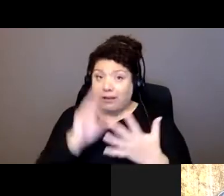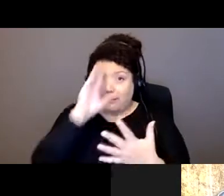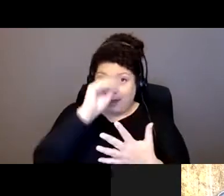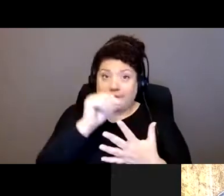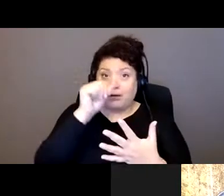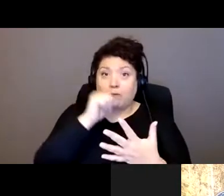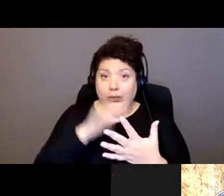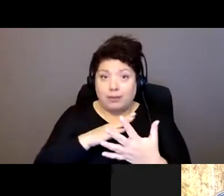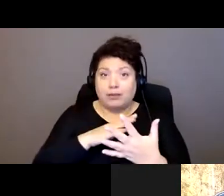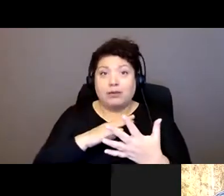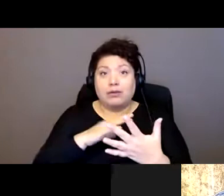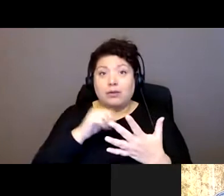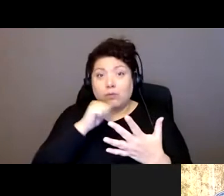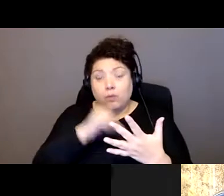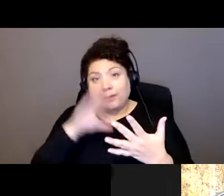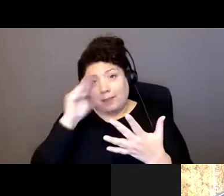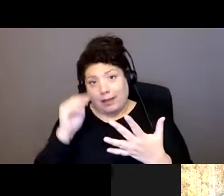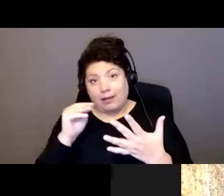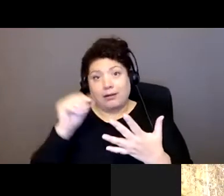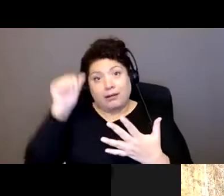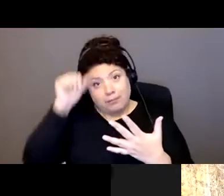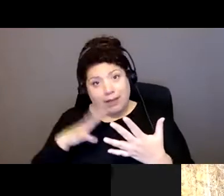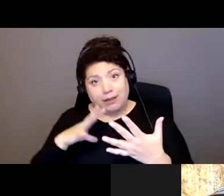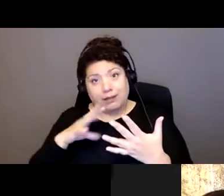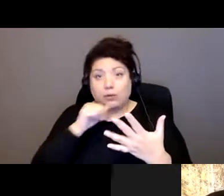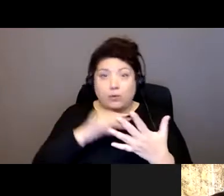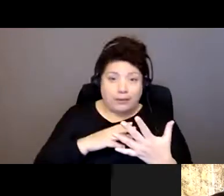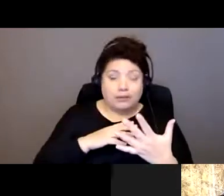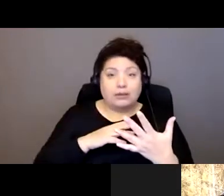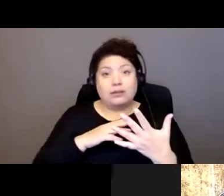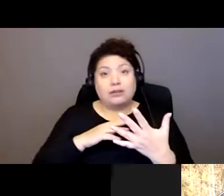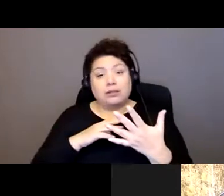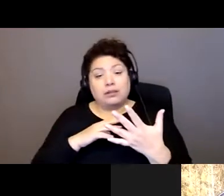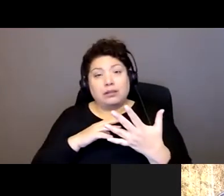woman, man. You could have man, woman. You could have all these different